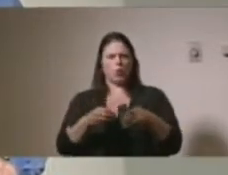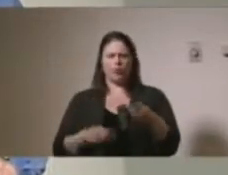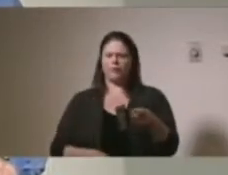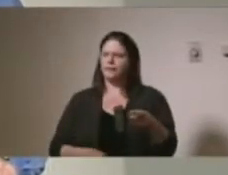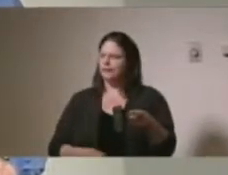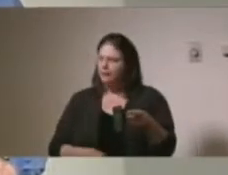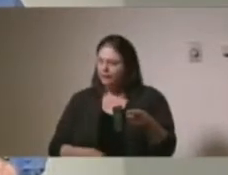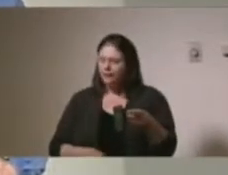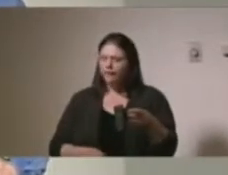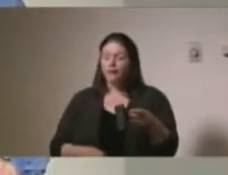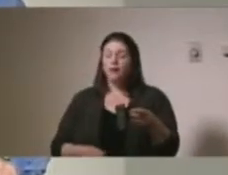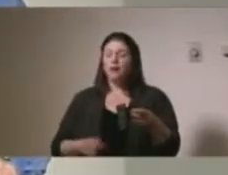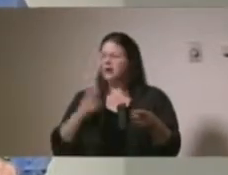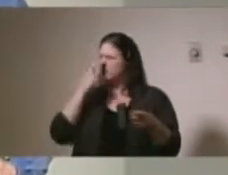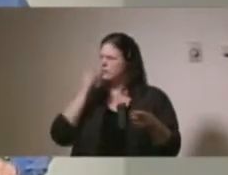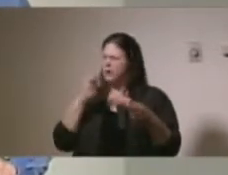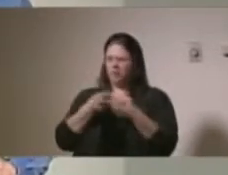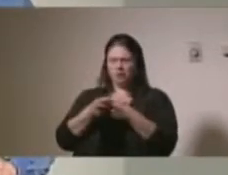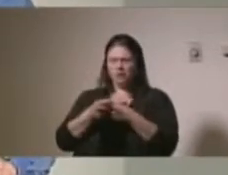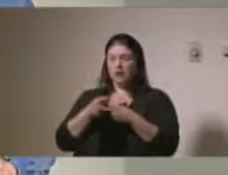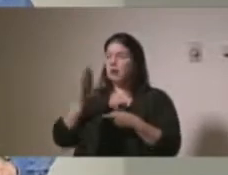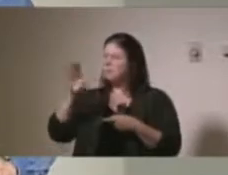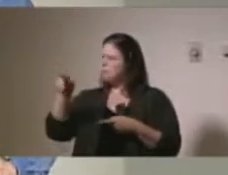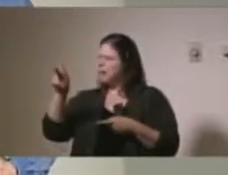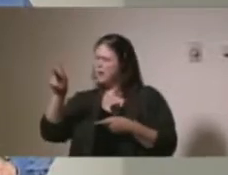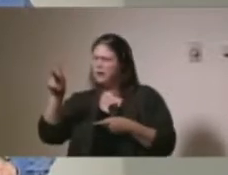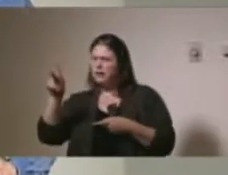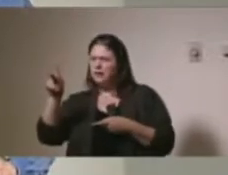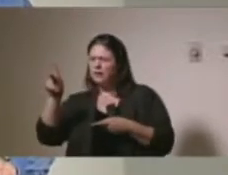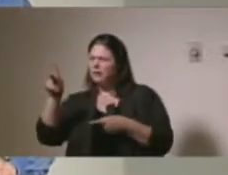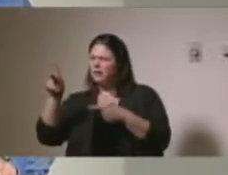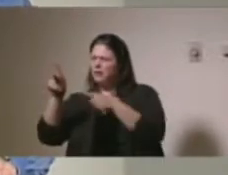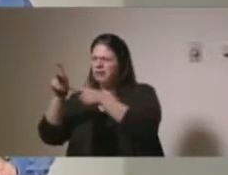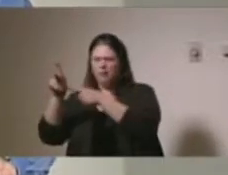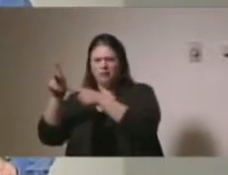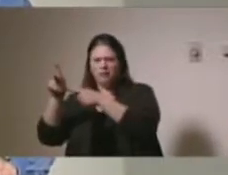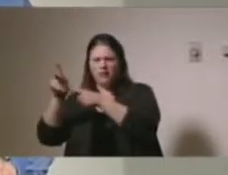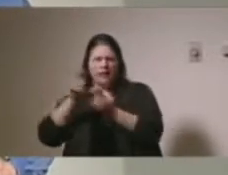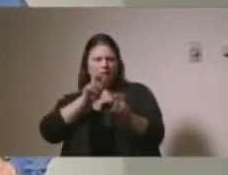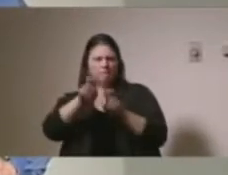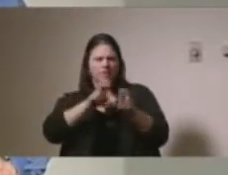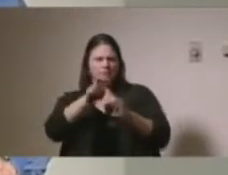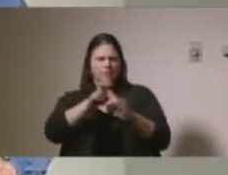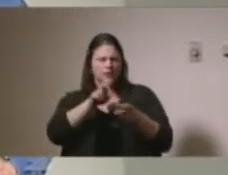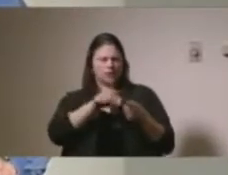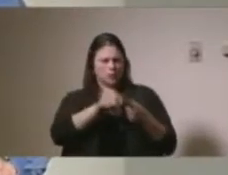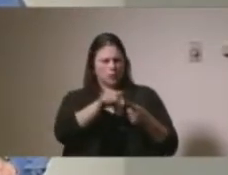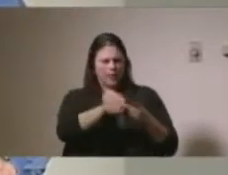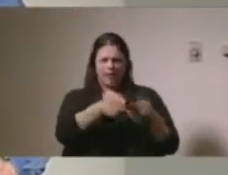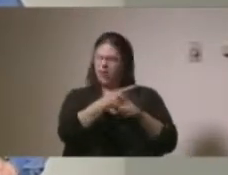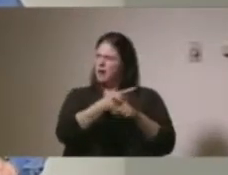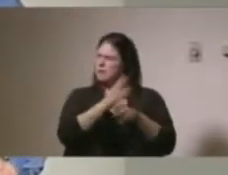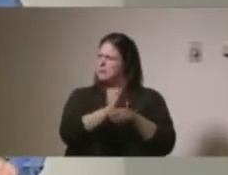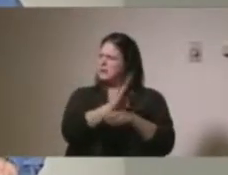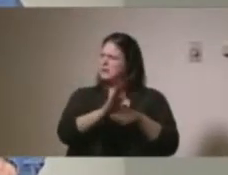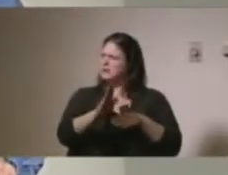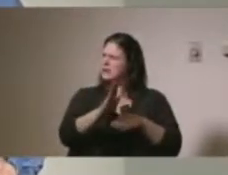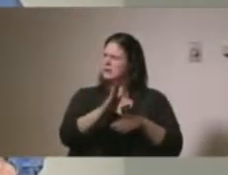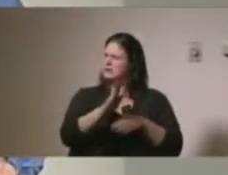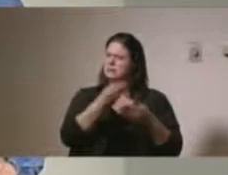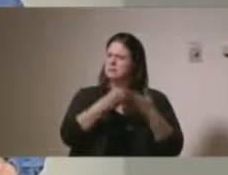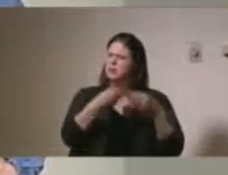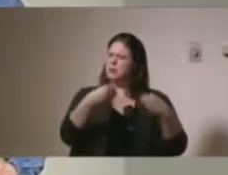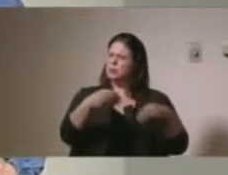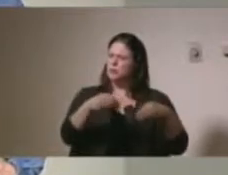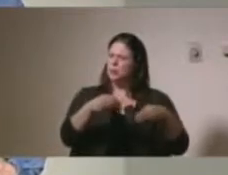that the banks are actually investing in these predatory lenders. So there's an interesting